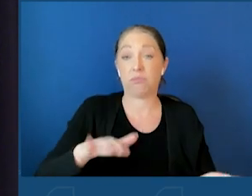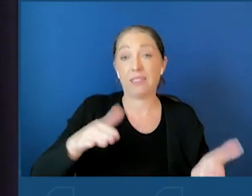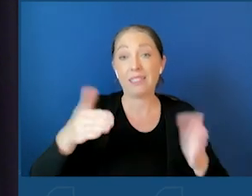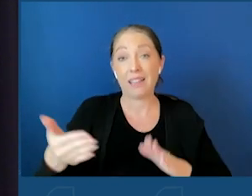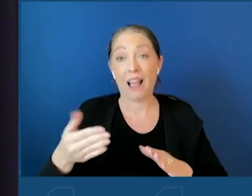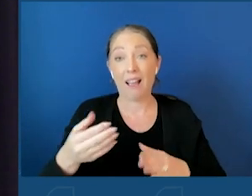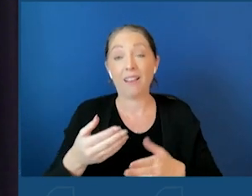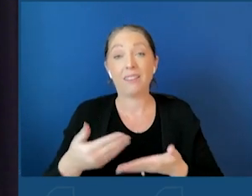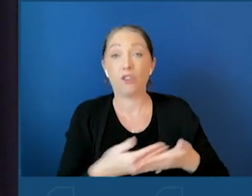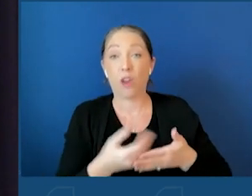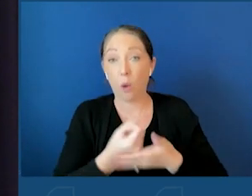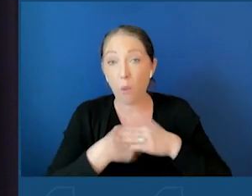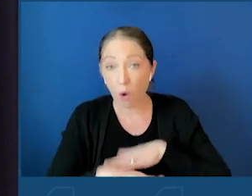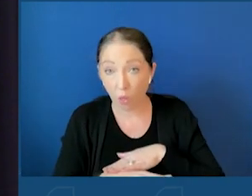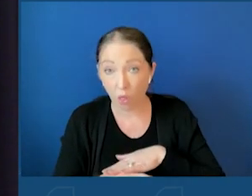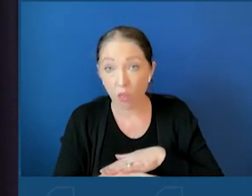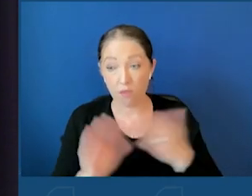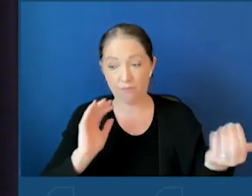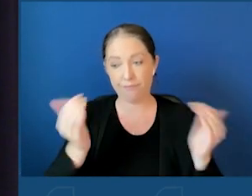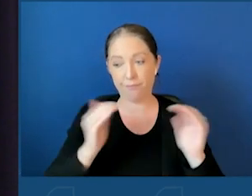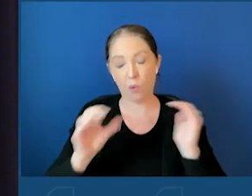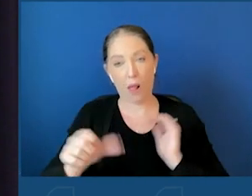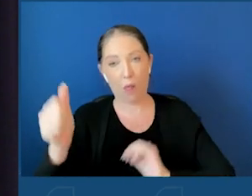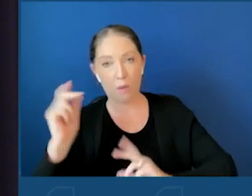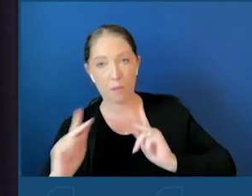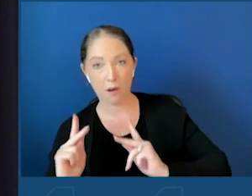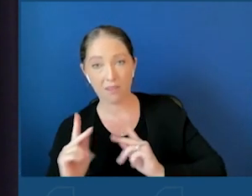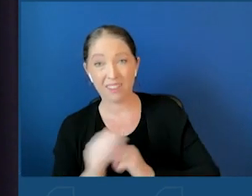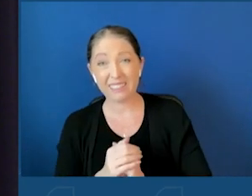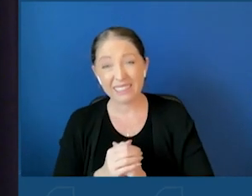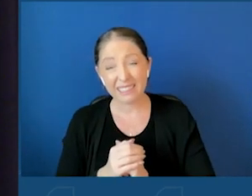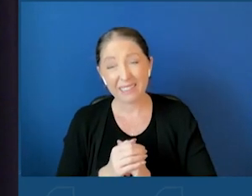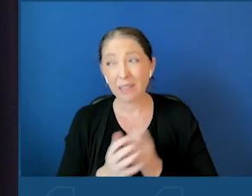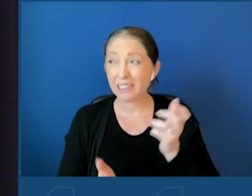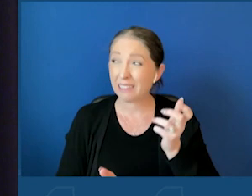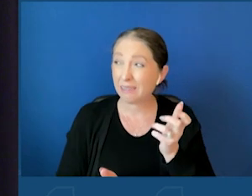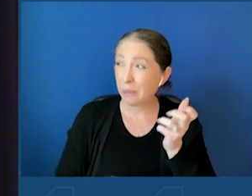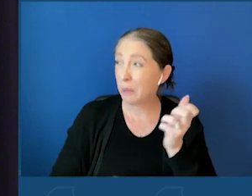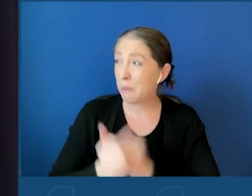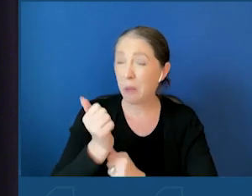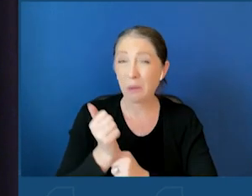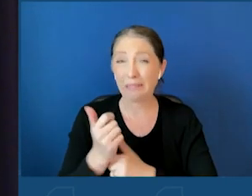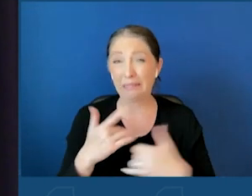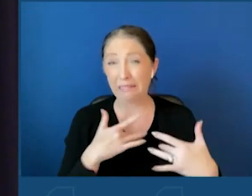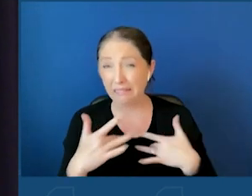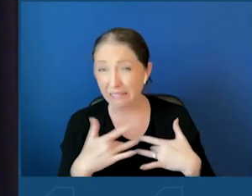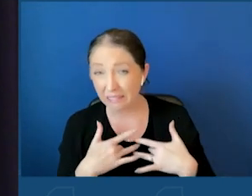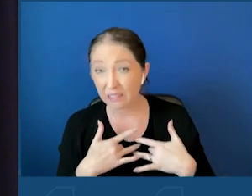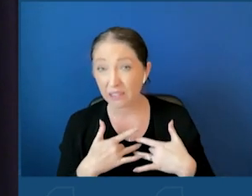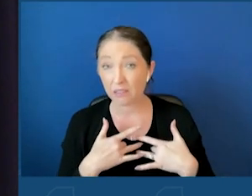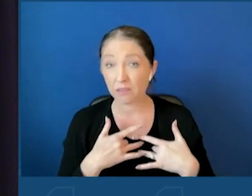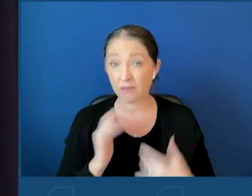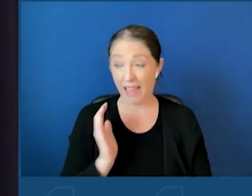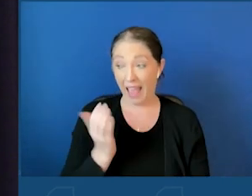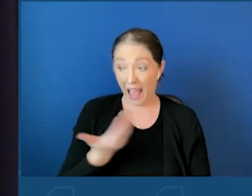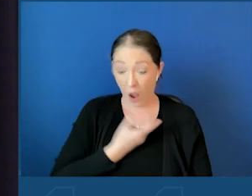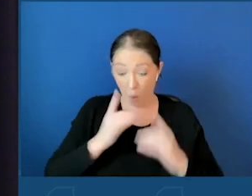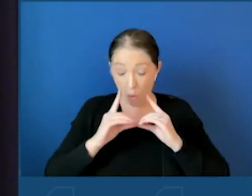counterparts. But perhaps the most troubling piece of this crisis is that according to our own Department of